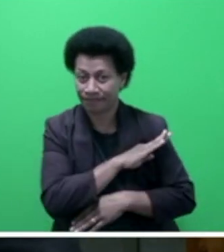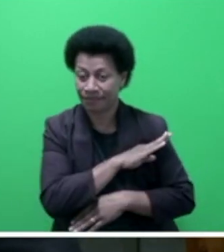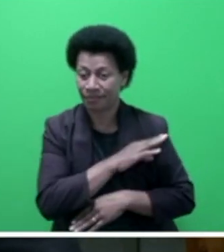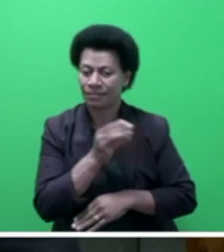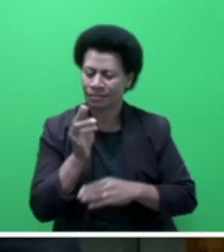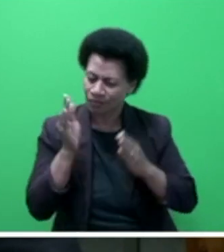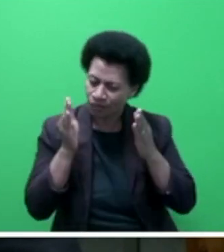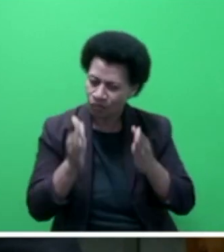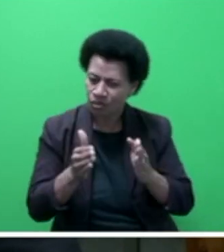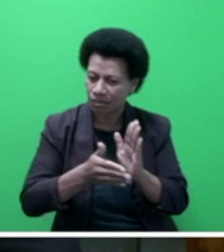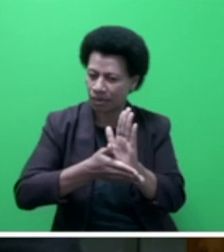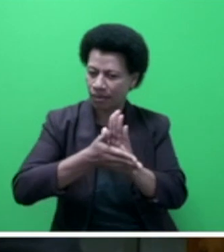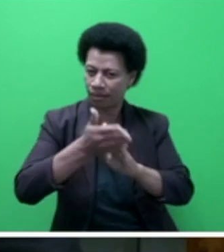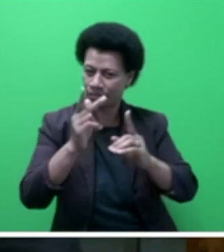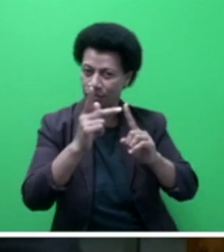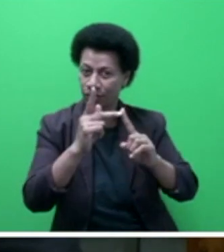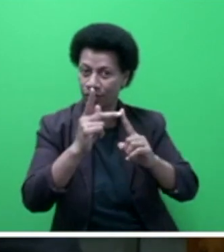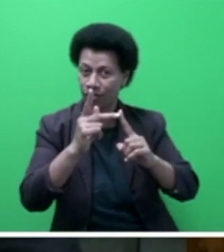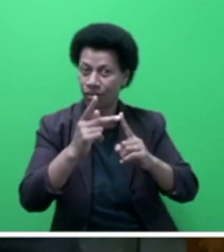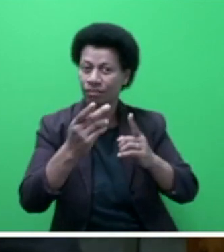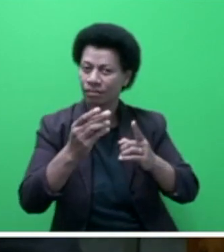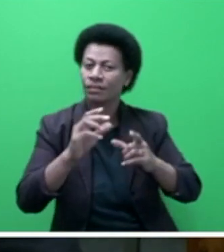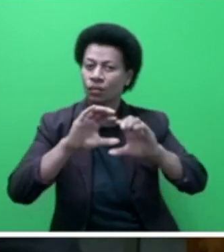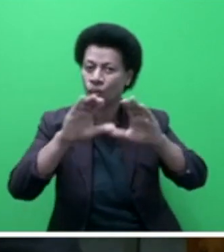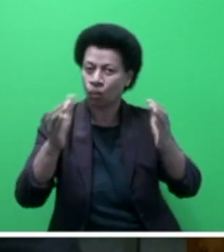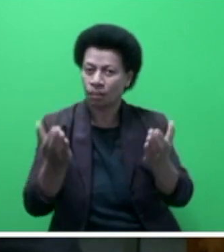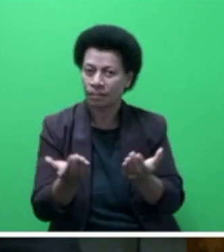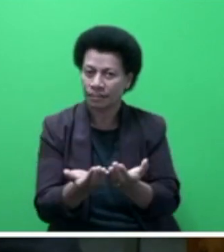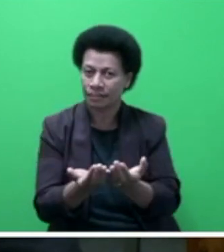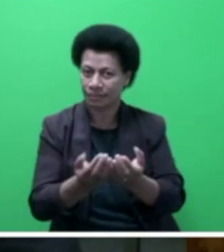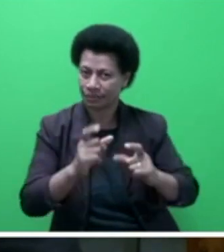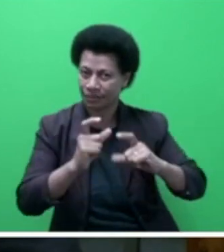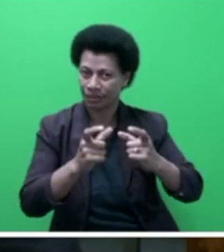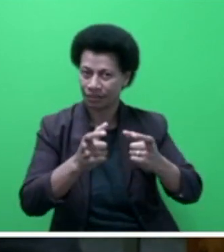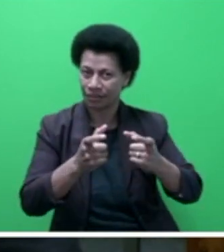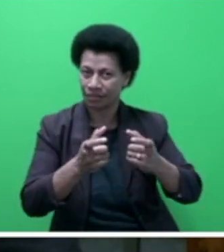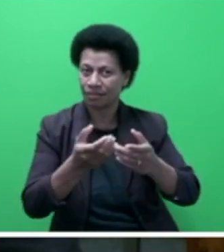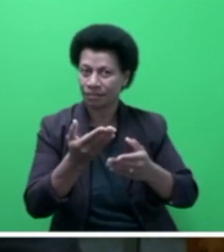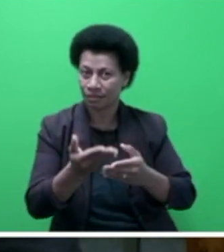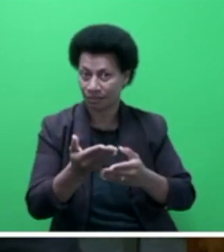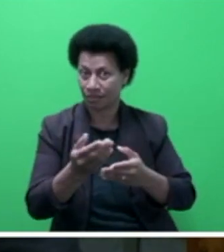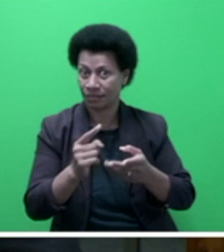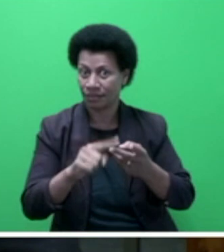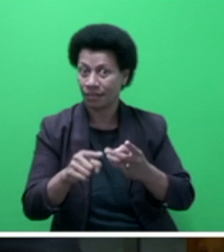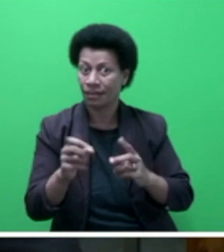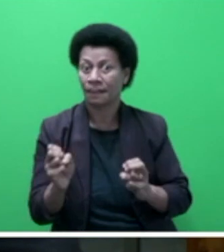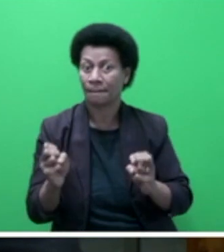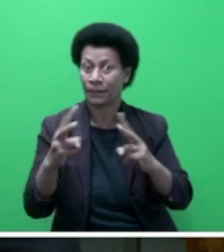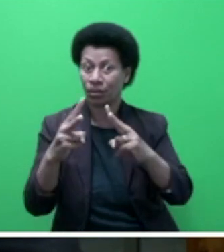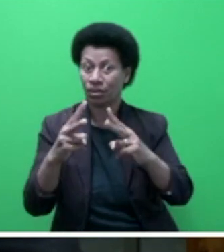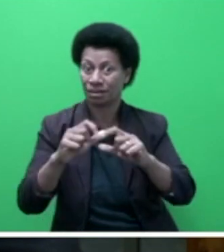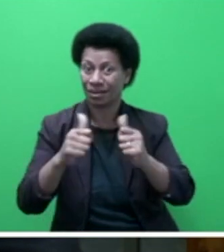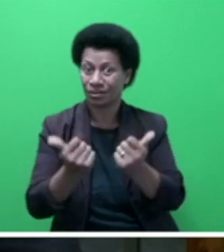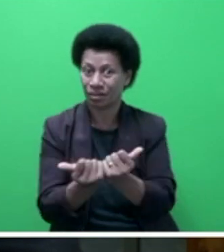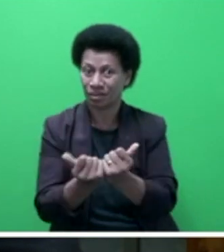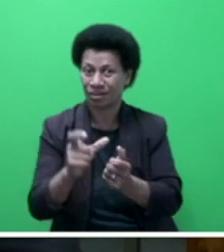to the global climate agenda and aims to continue the momentum for action since the entry into force of the Paris Agreement. At COP23